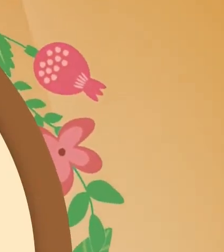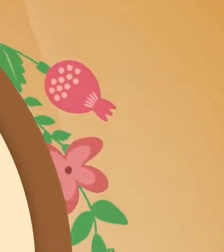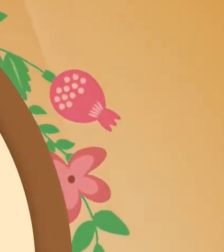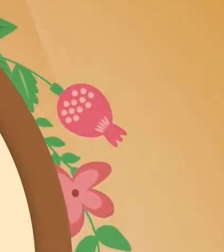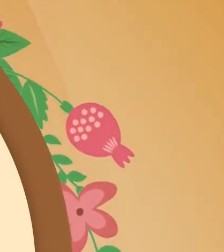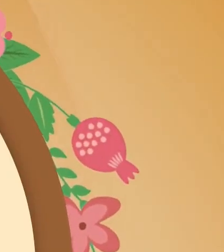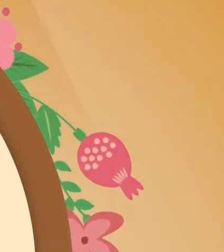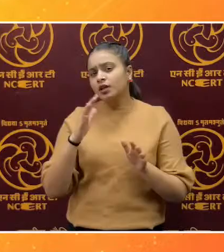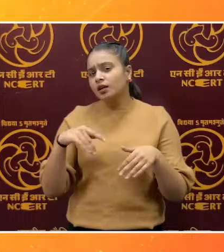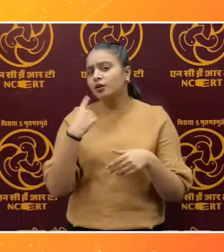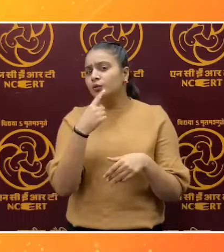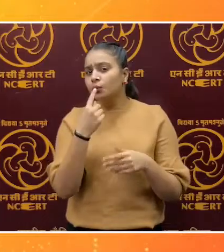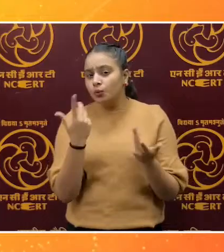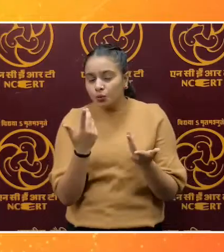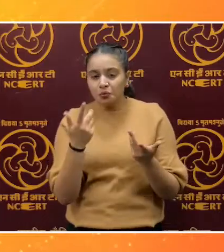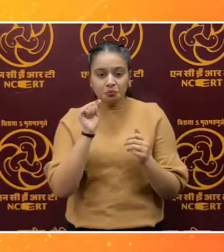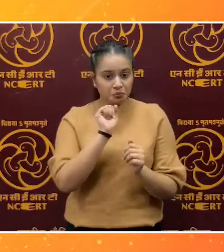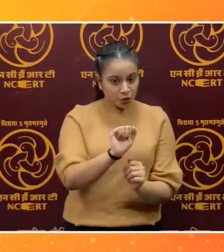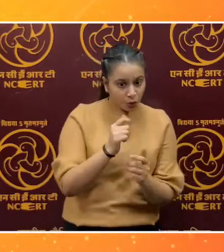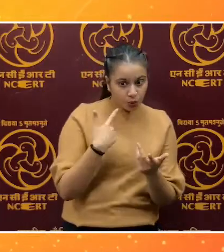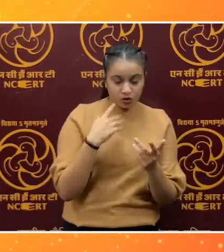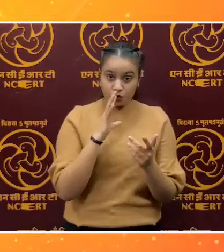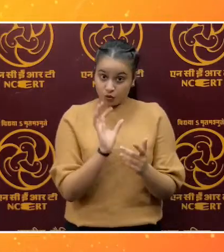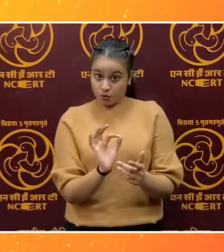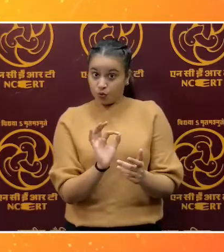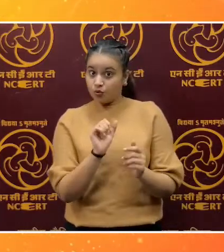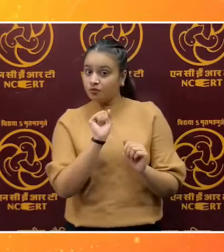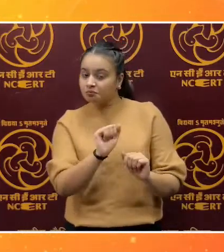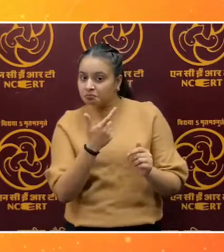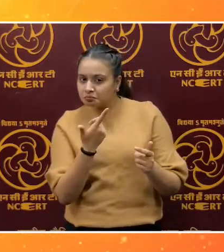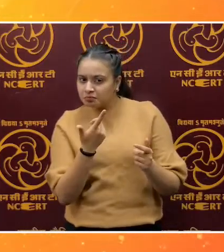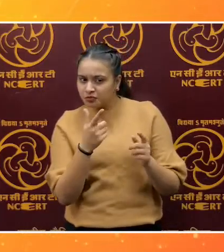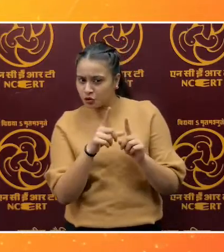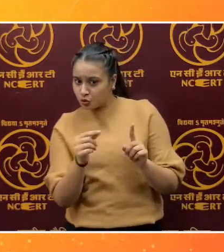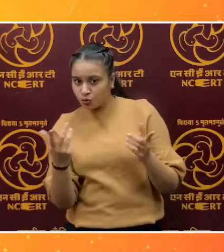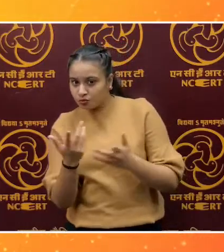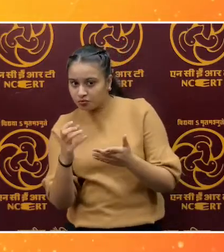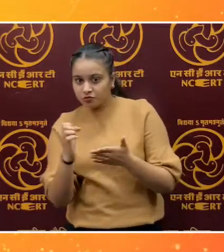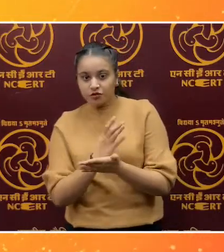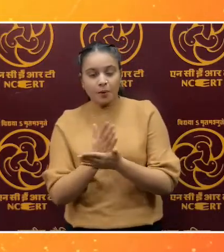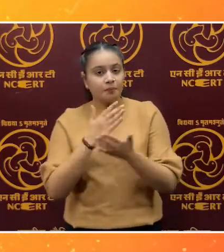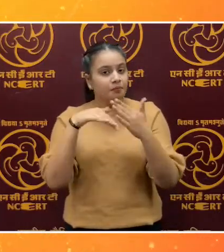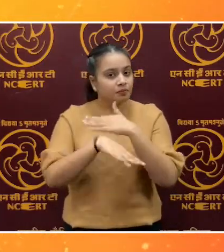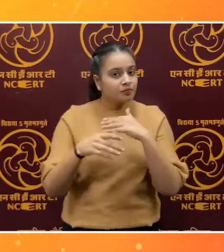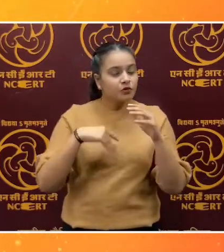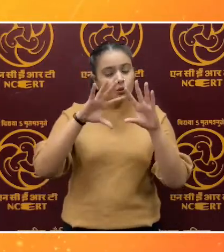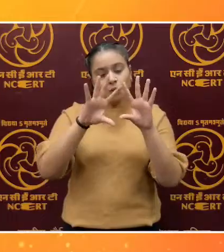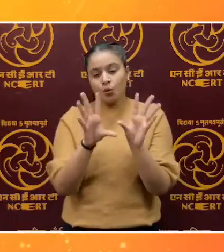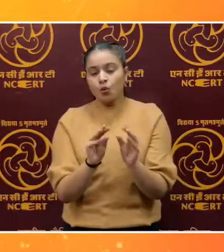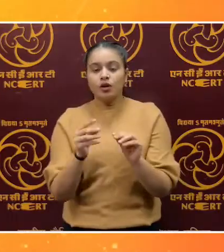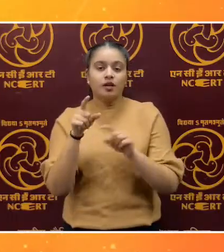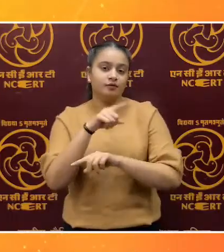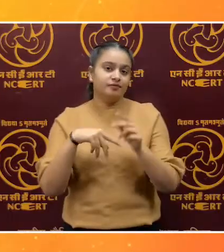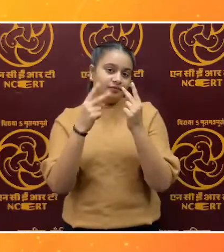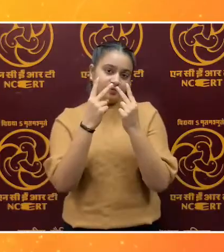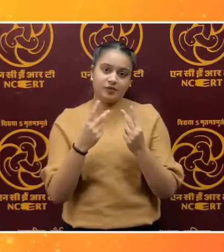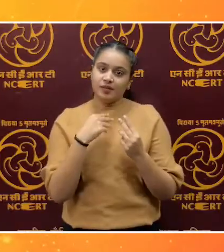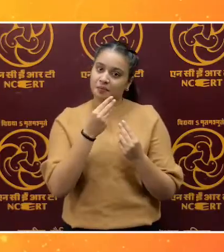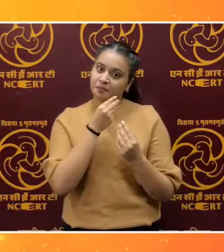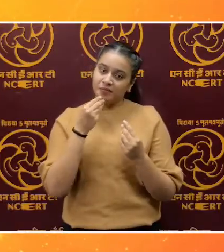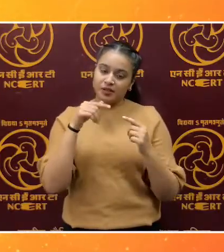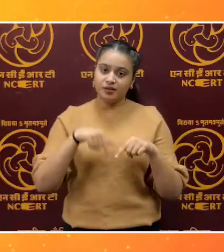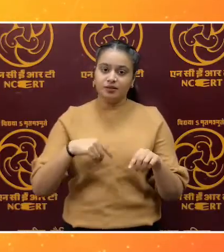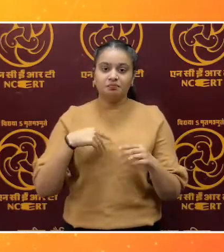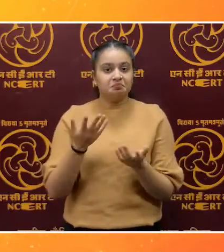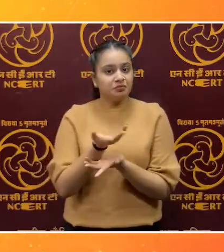parrot, who is this wise parrot or what exactly is he doing in this particular chapter, please watch this program. And we